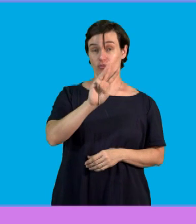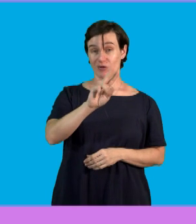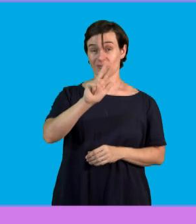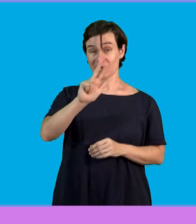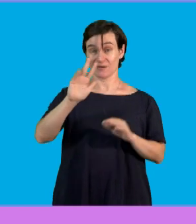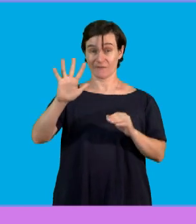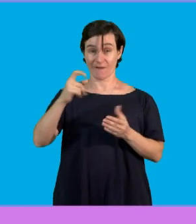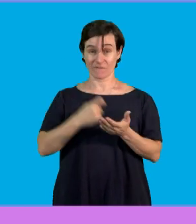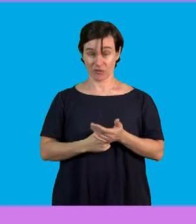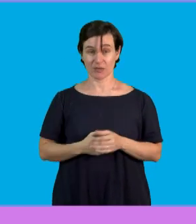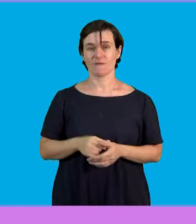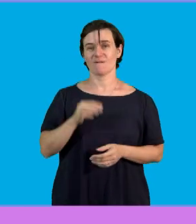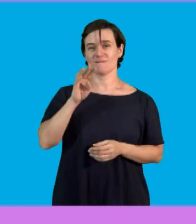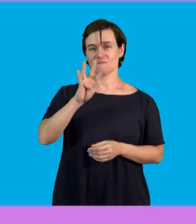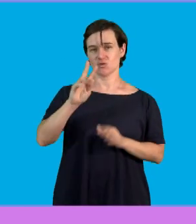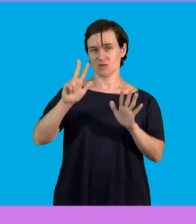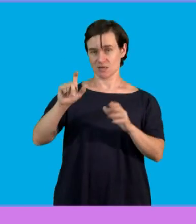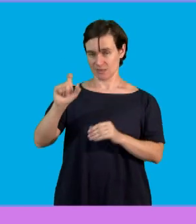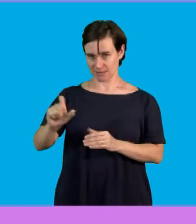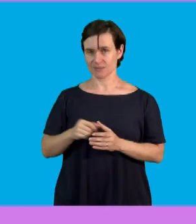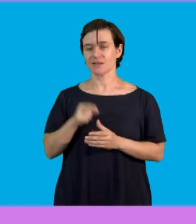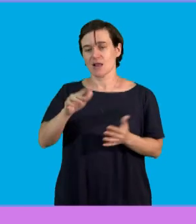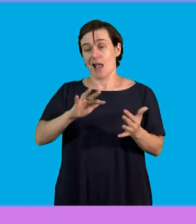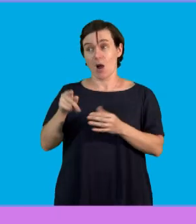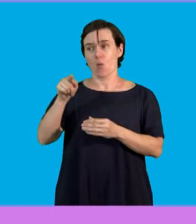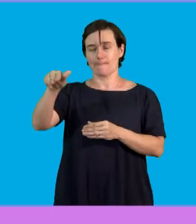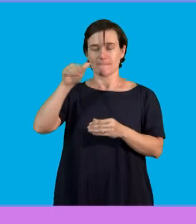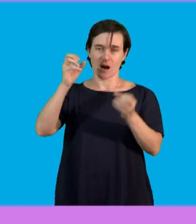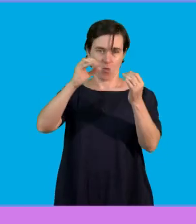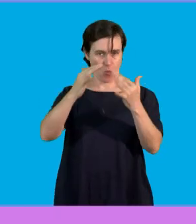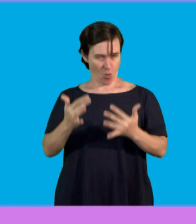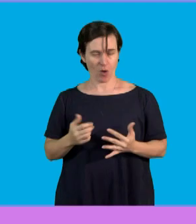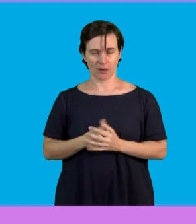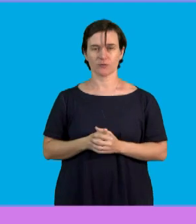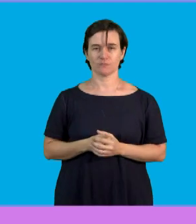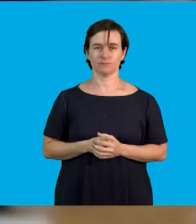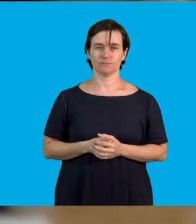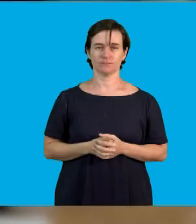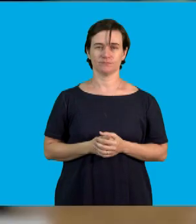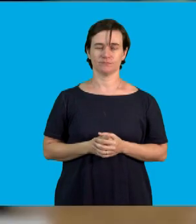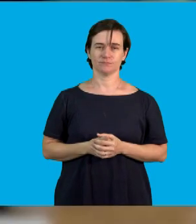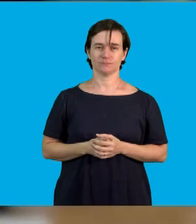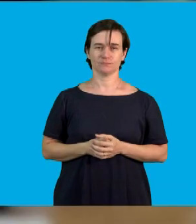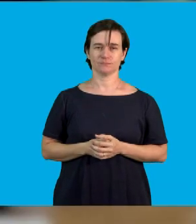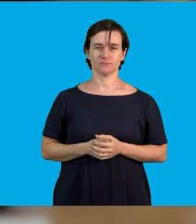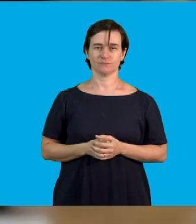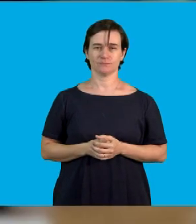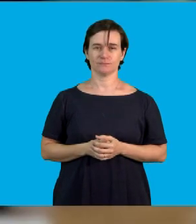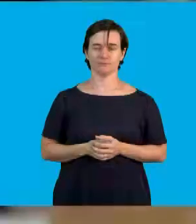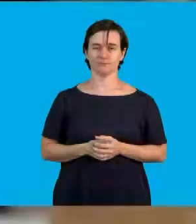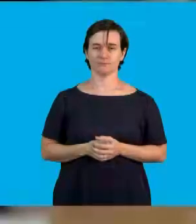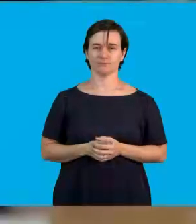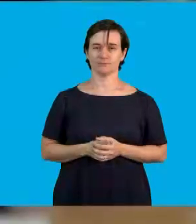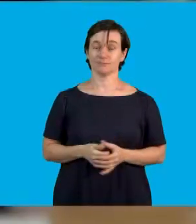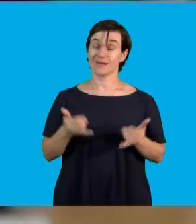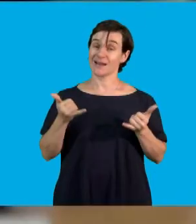29,385 rand 48 cents. So that's how this balance was calculated. Right,